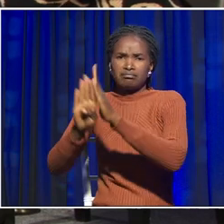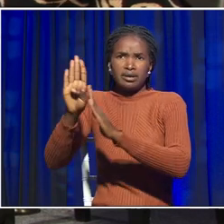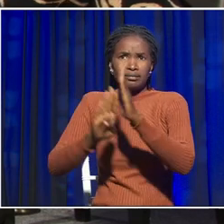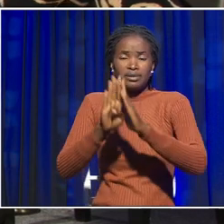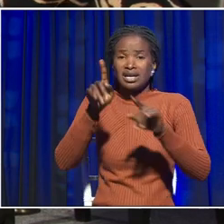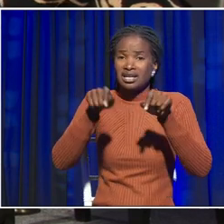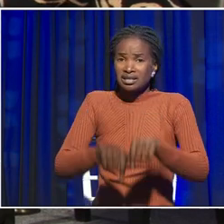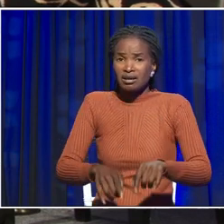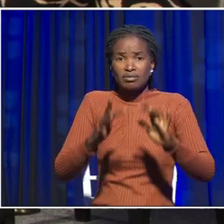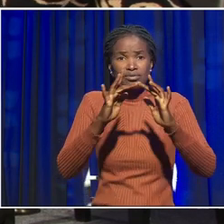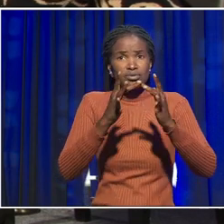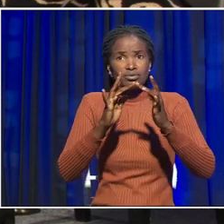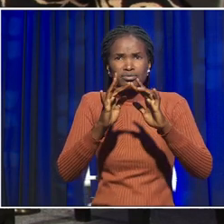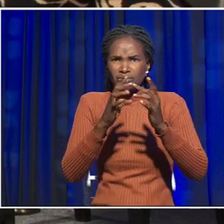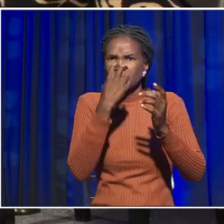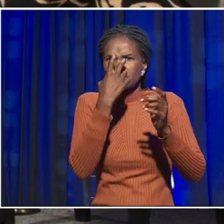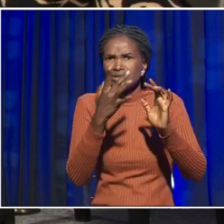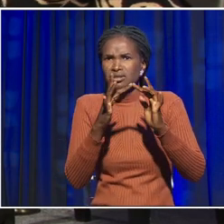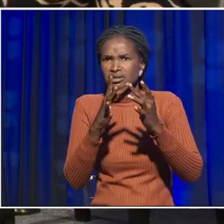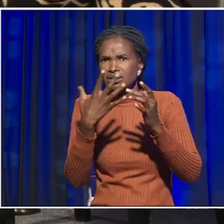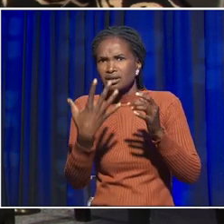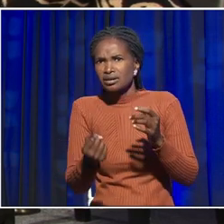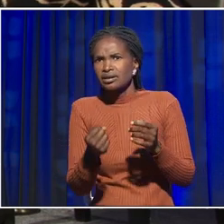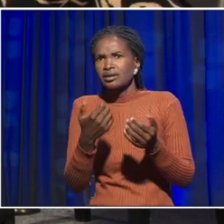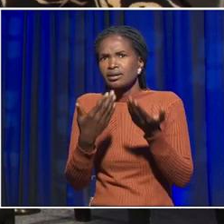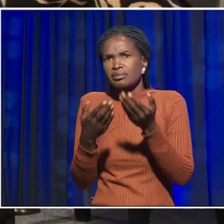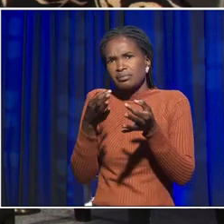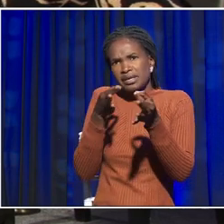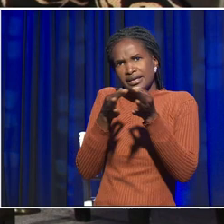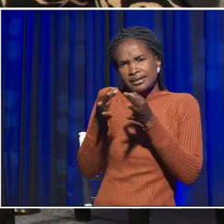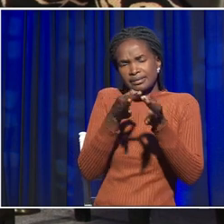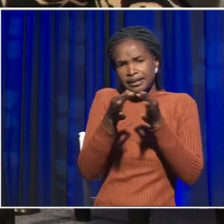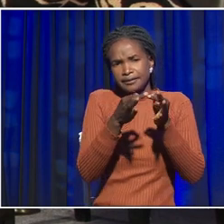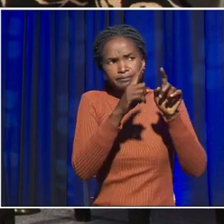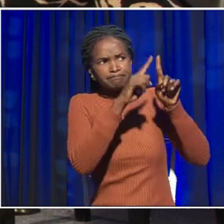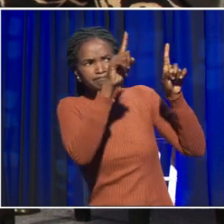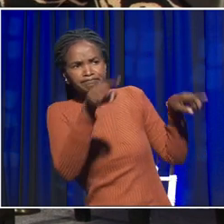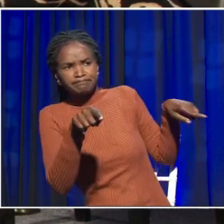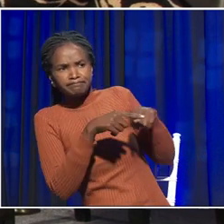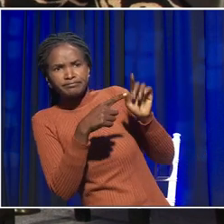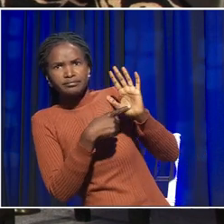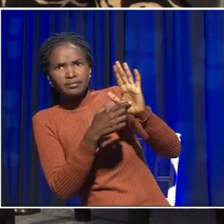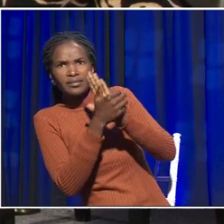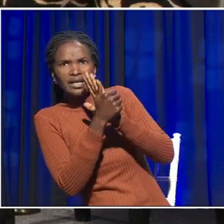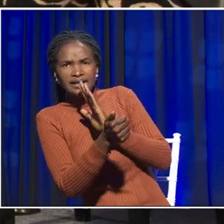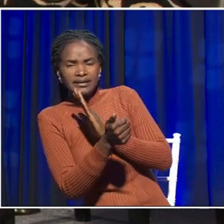digital sphere. Absolutely. I think if we just can come back to a slide as well on the skills.